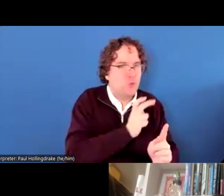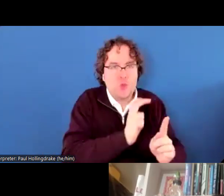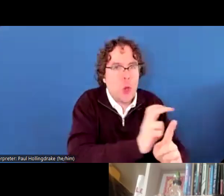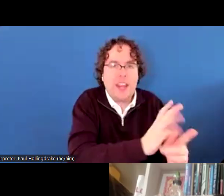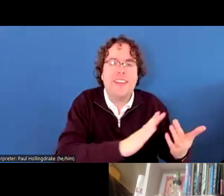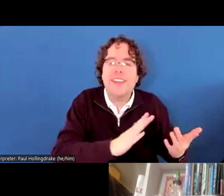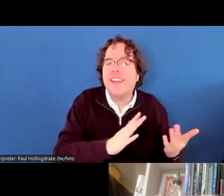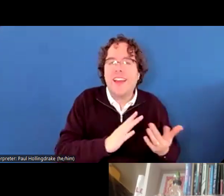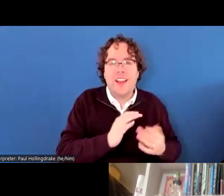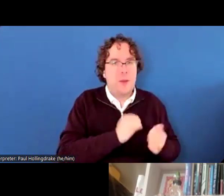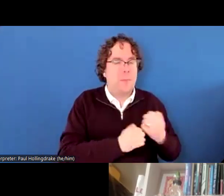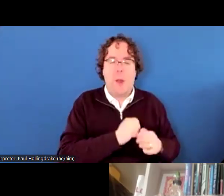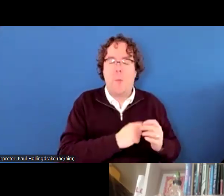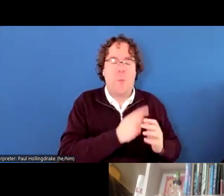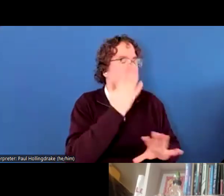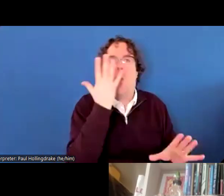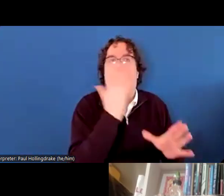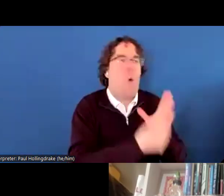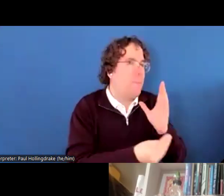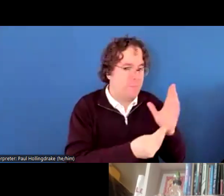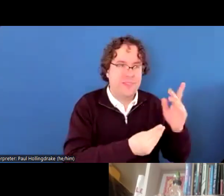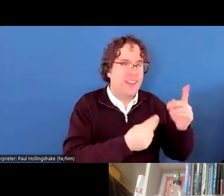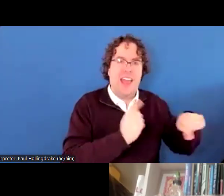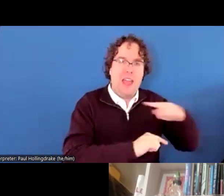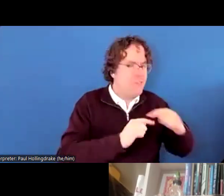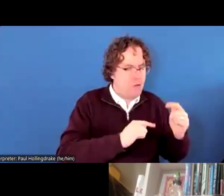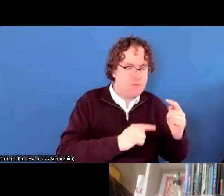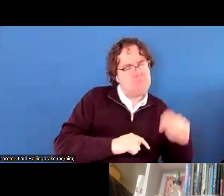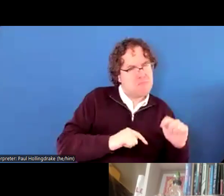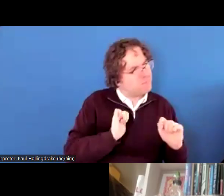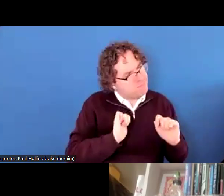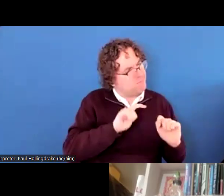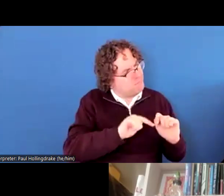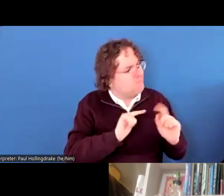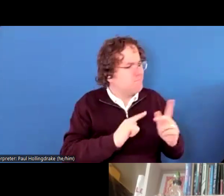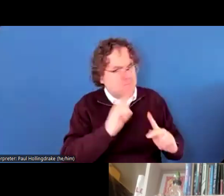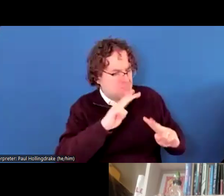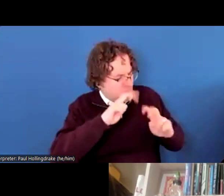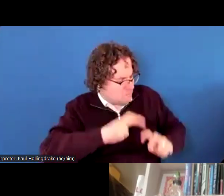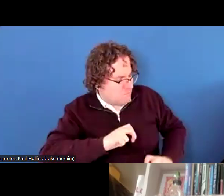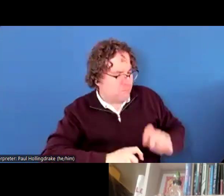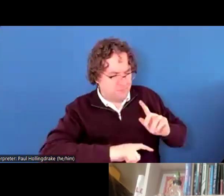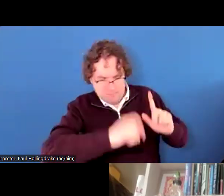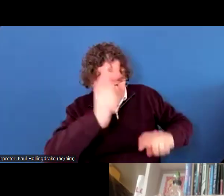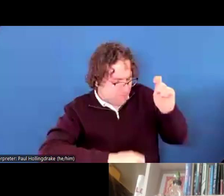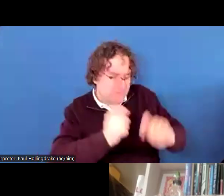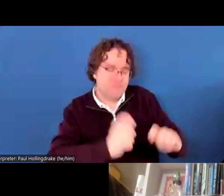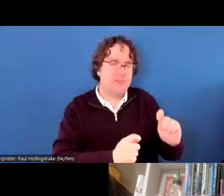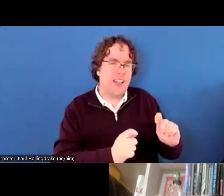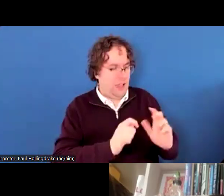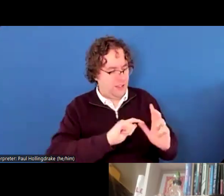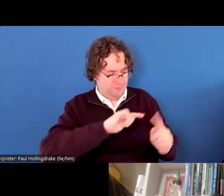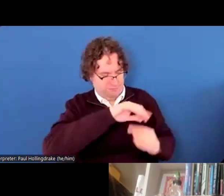gets pulled apart and interrogated and spun around. And that was my journey,